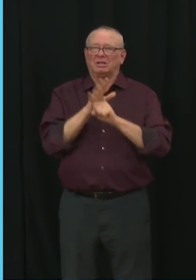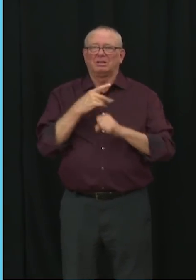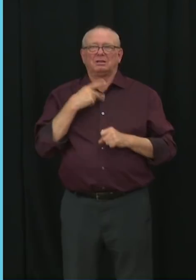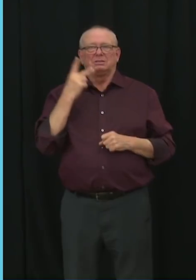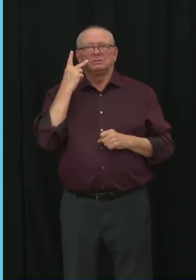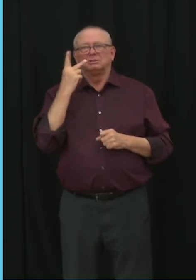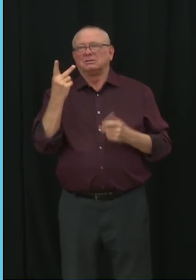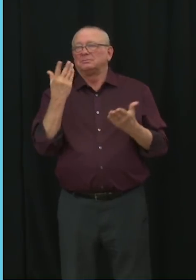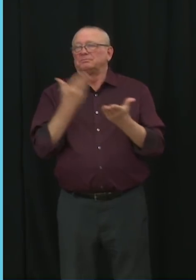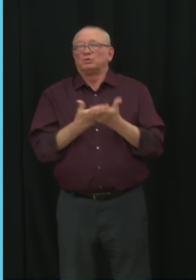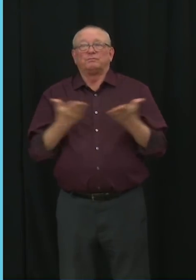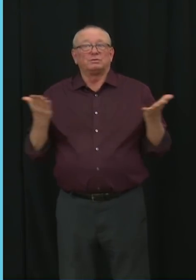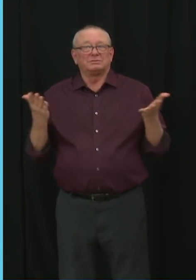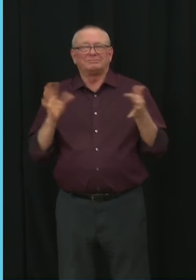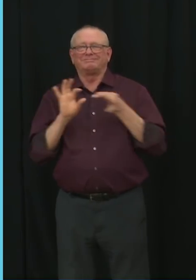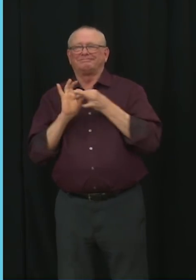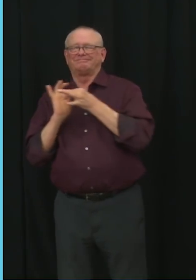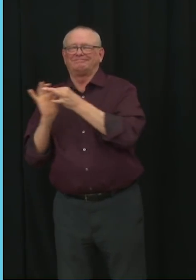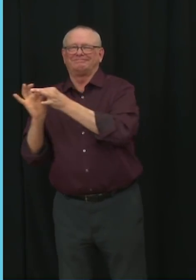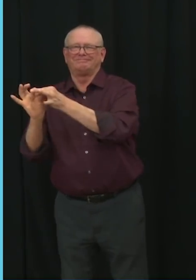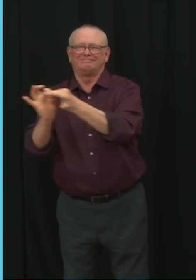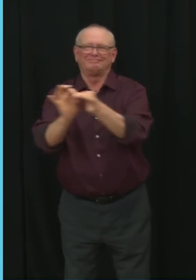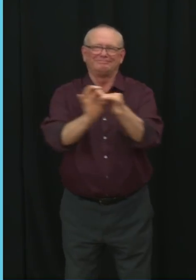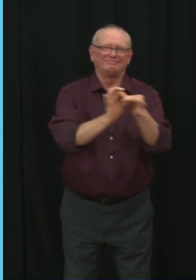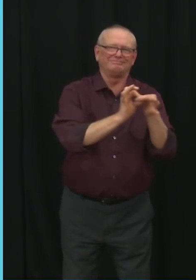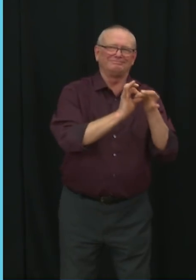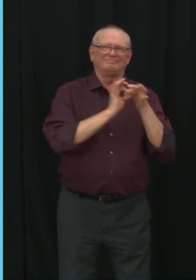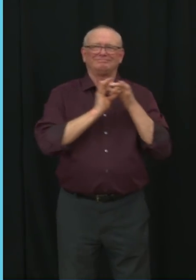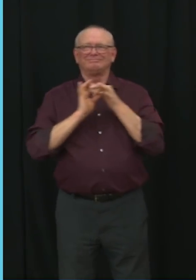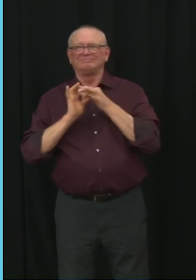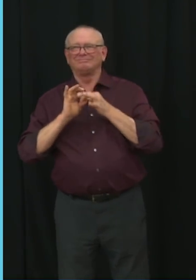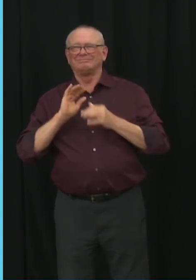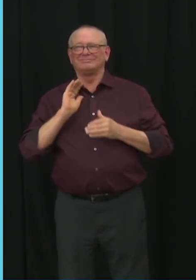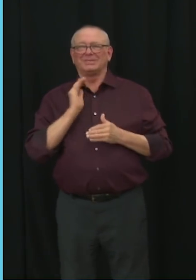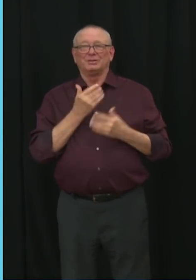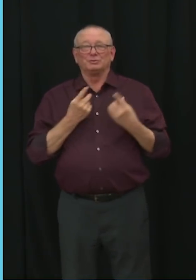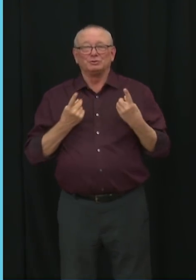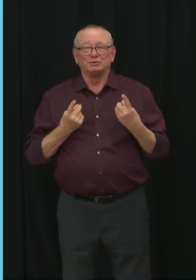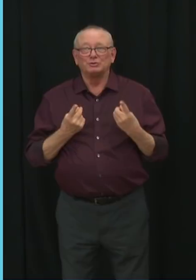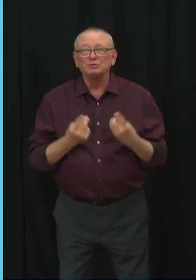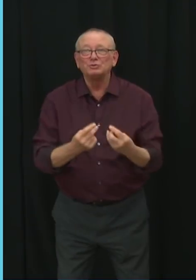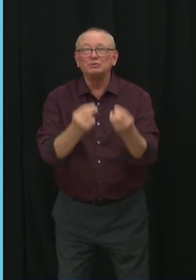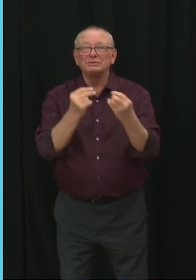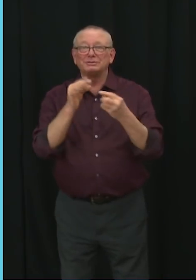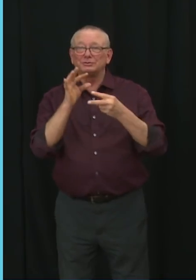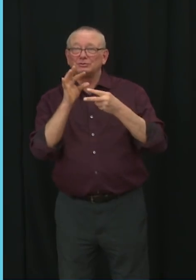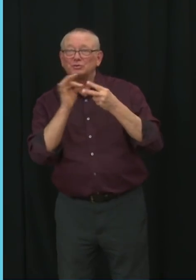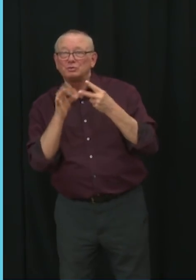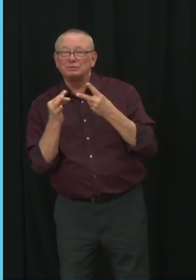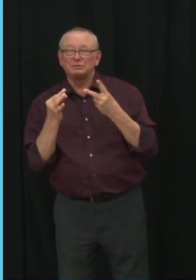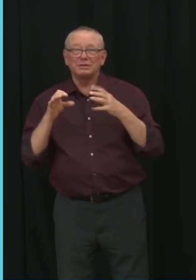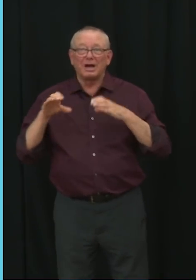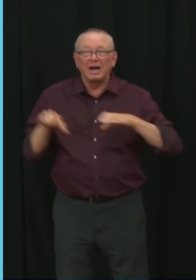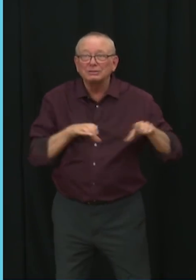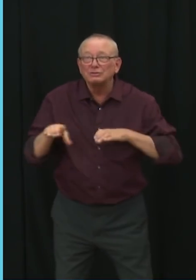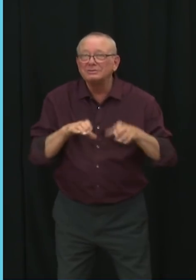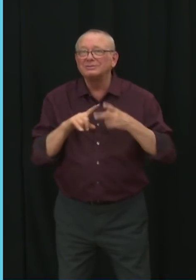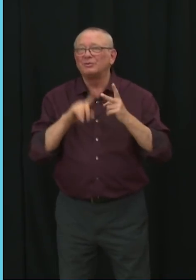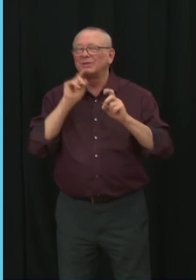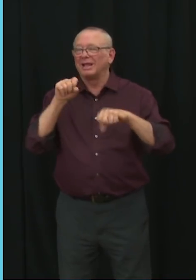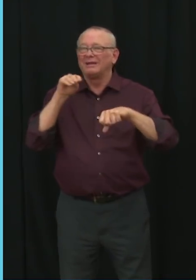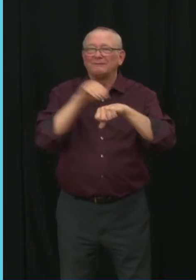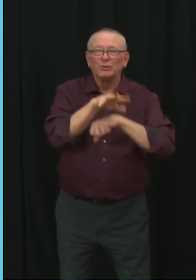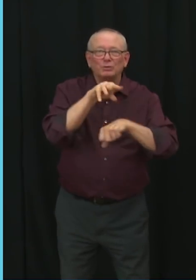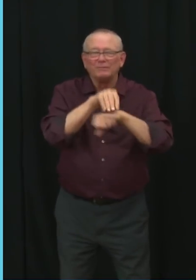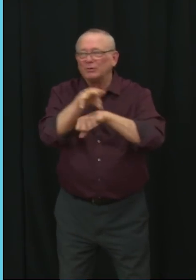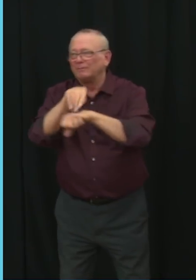other and how our actions impact those around us. As we move through this time of transition, I ask that all of us